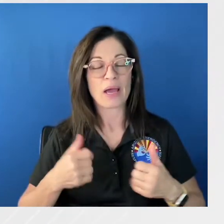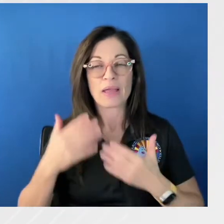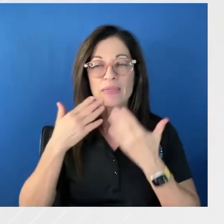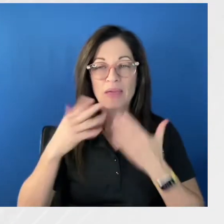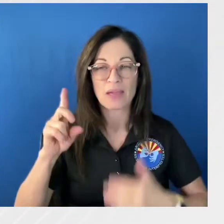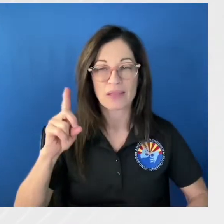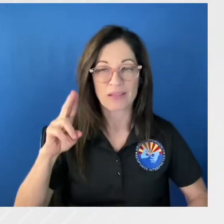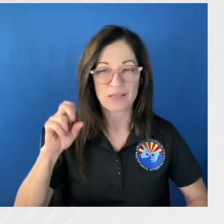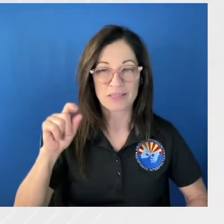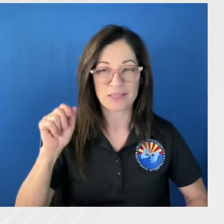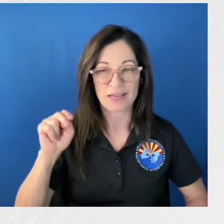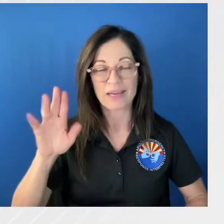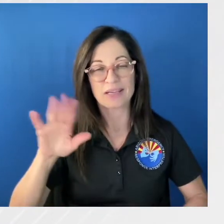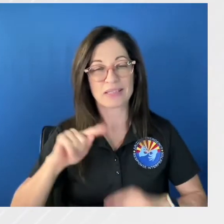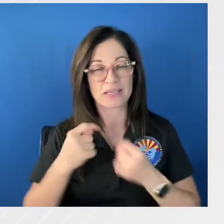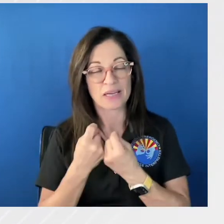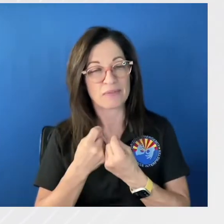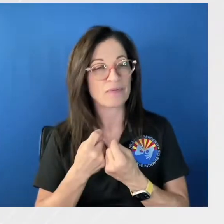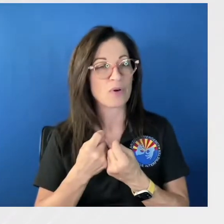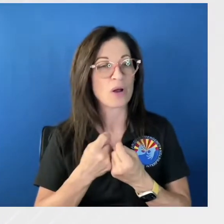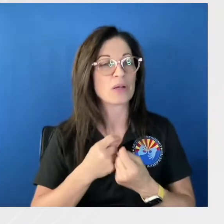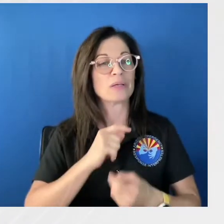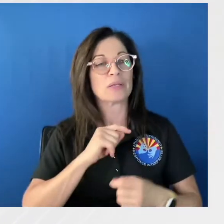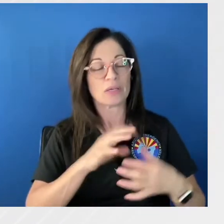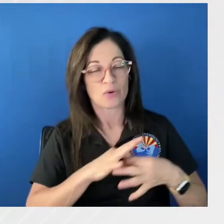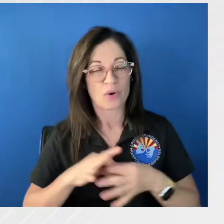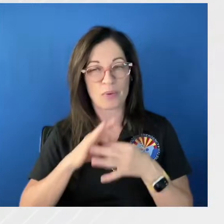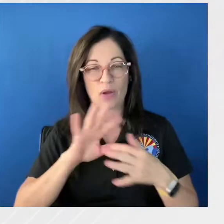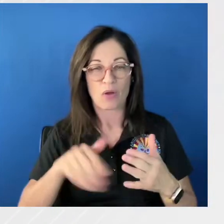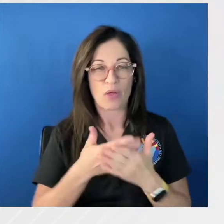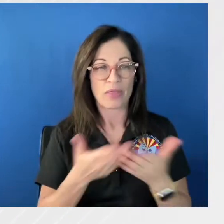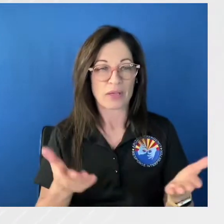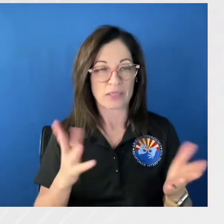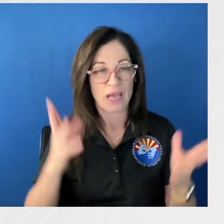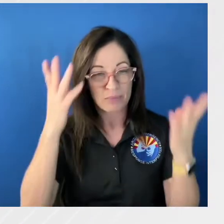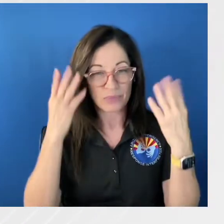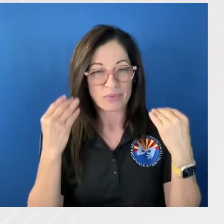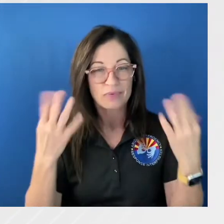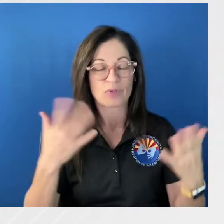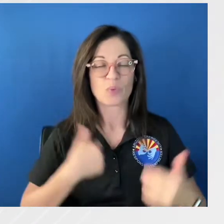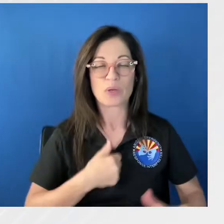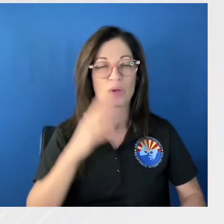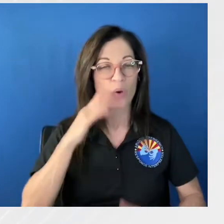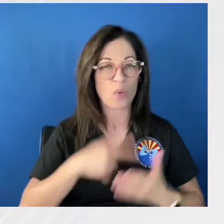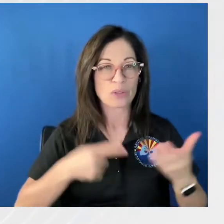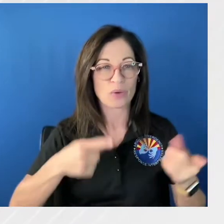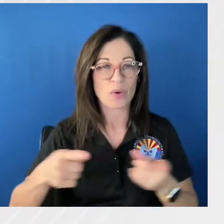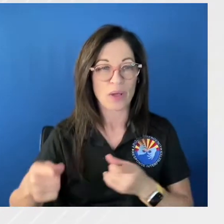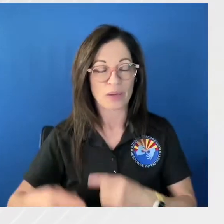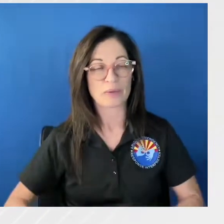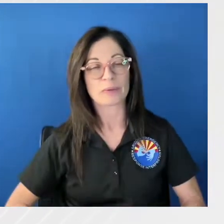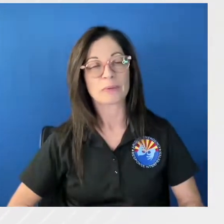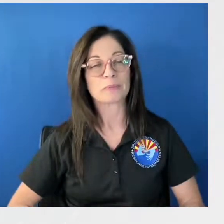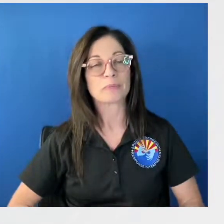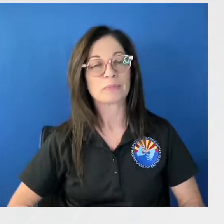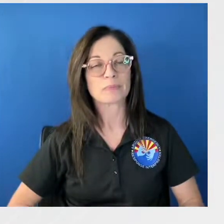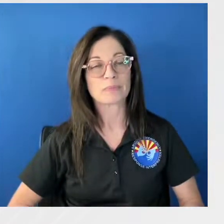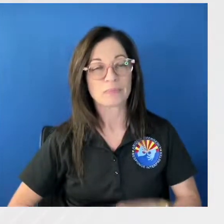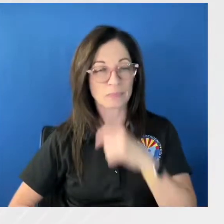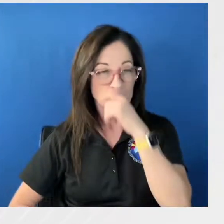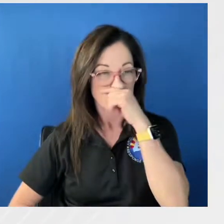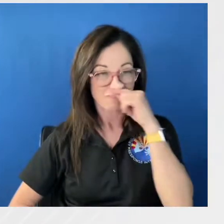team for putting this together, so to bring some information so we can understand what's going on out there. You know I'll be